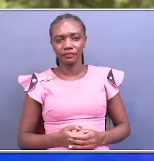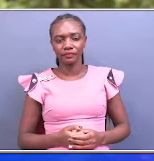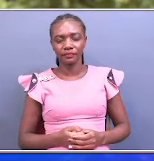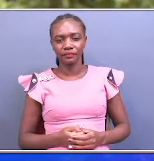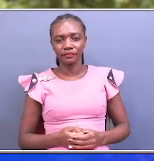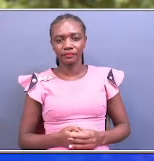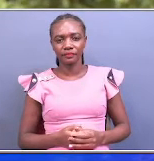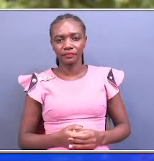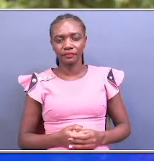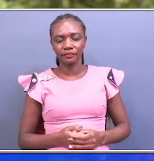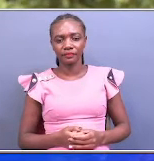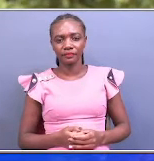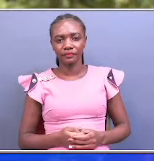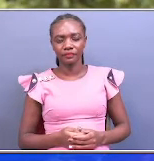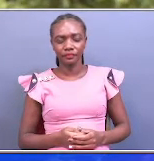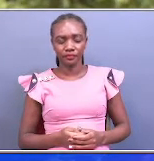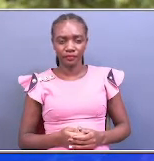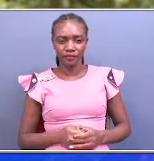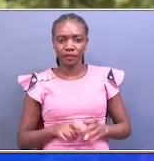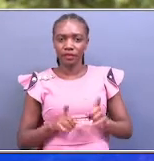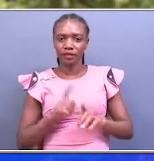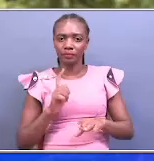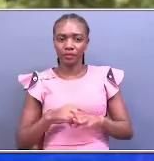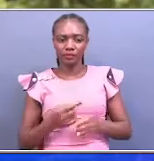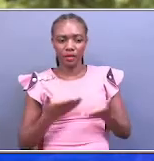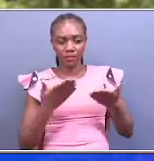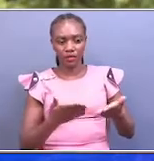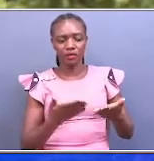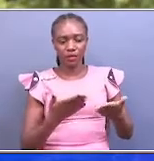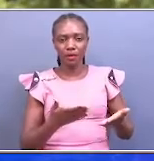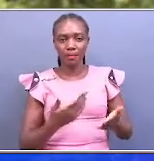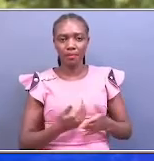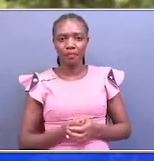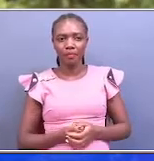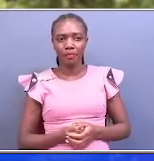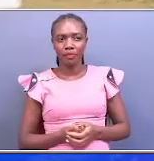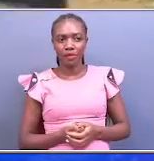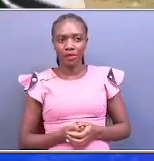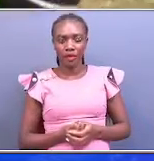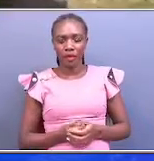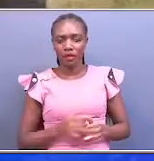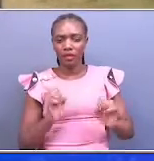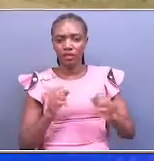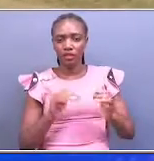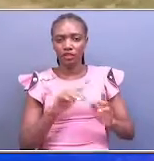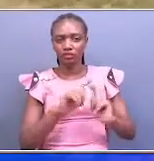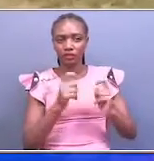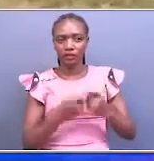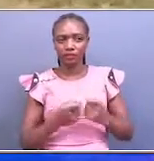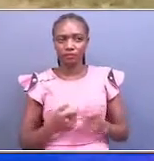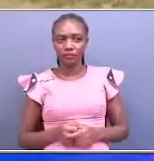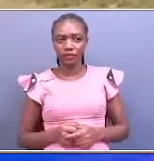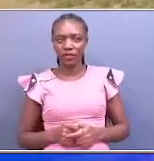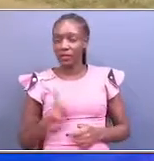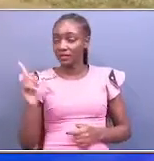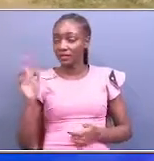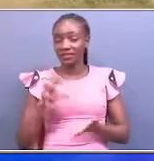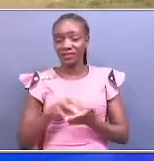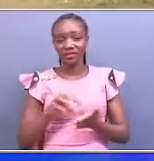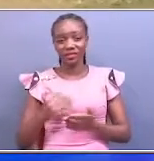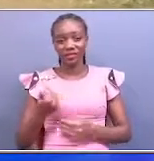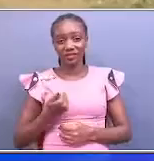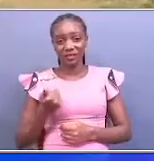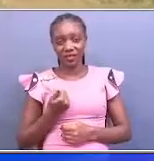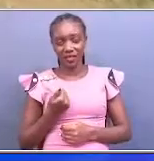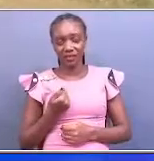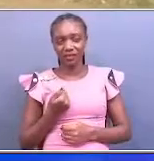to me getting pregnant and coming here to Prestige as a rescue team. It is the vulnerability of these girls that are